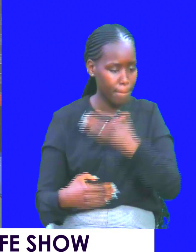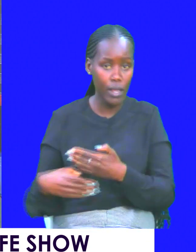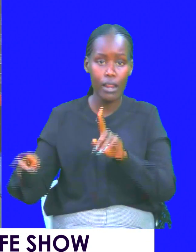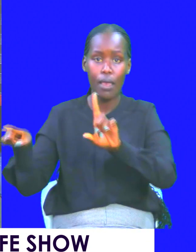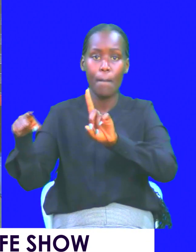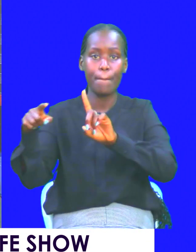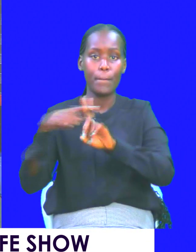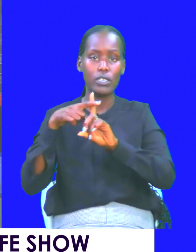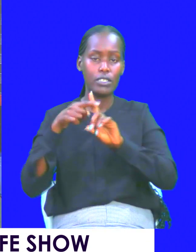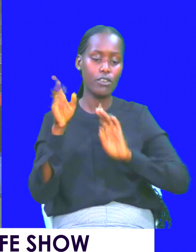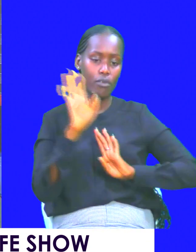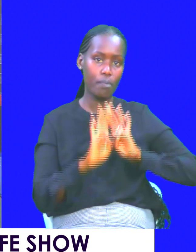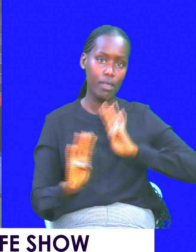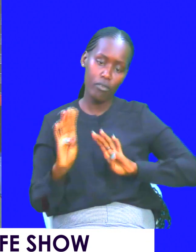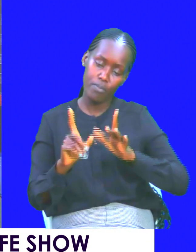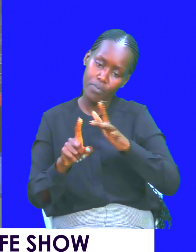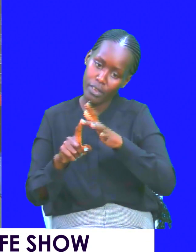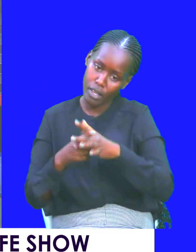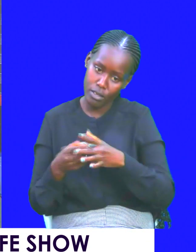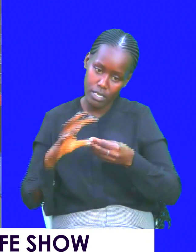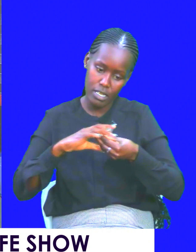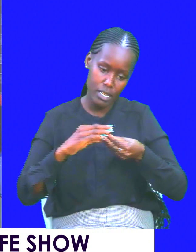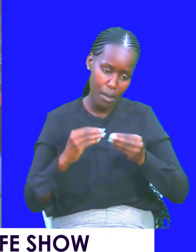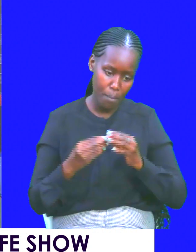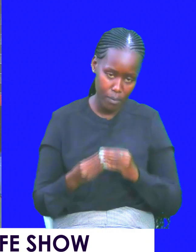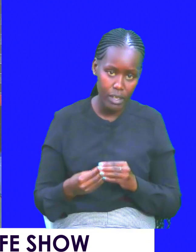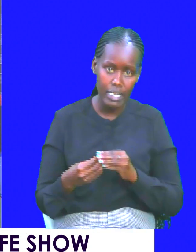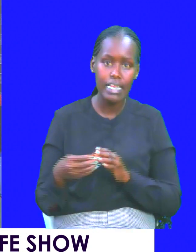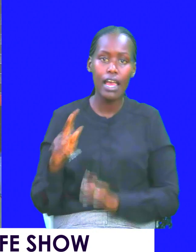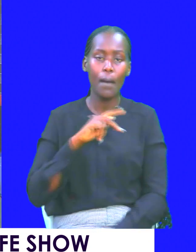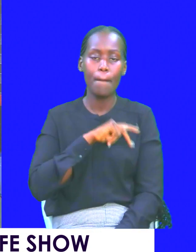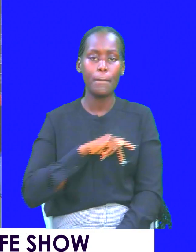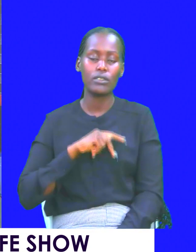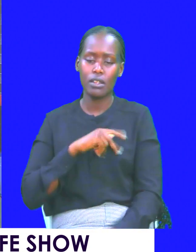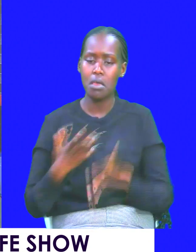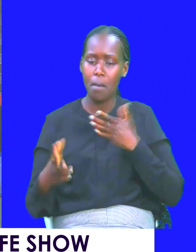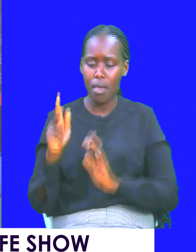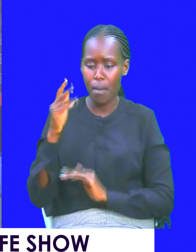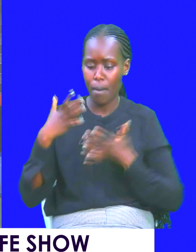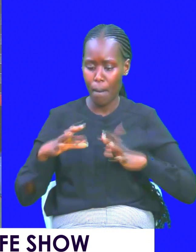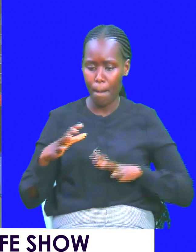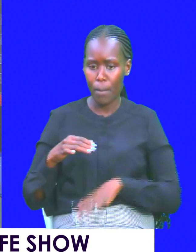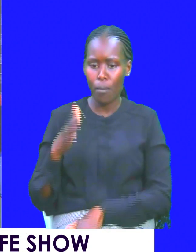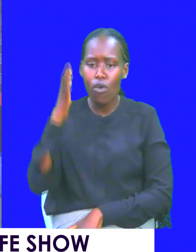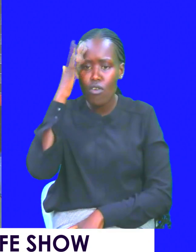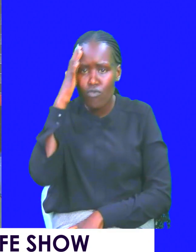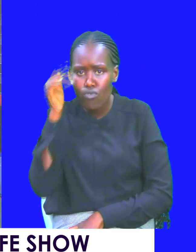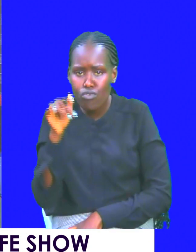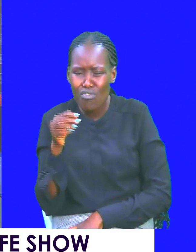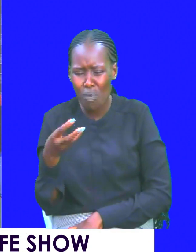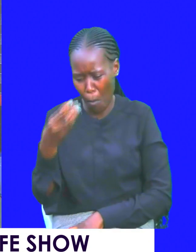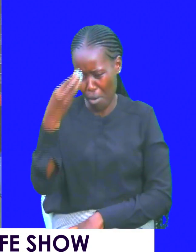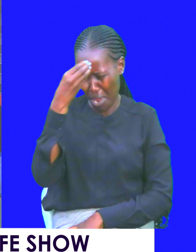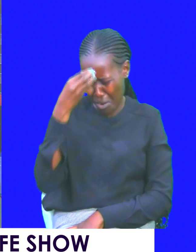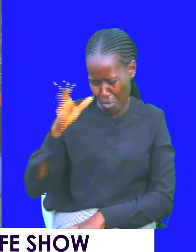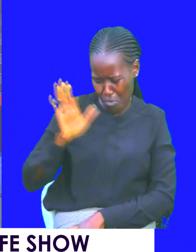habits, you start forming an identity. Probably people have known you to be an angry woman, an